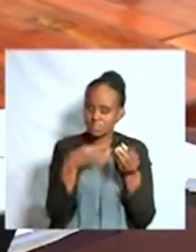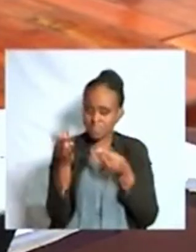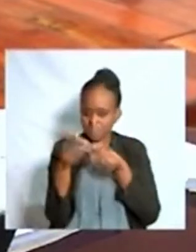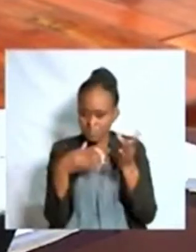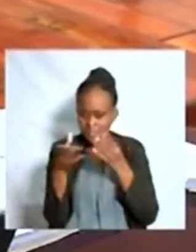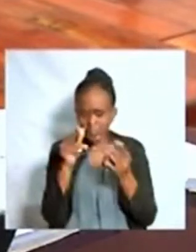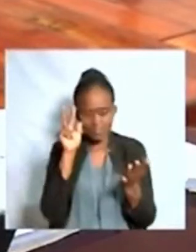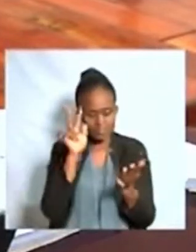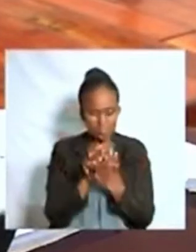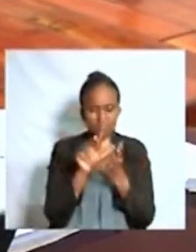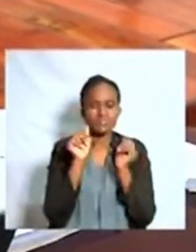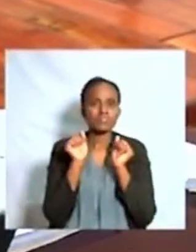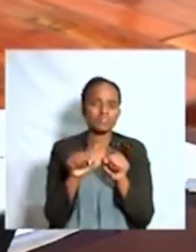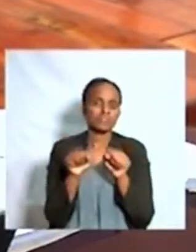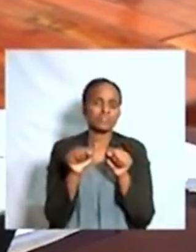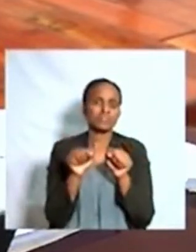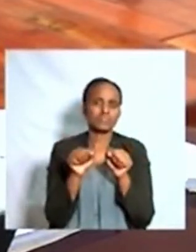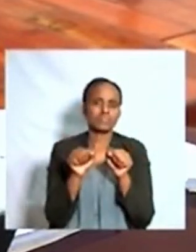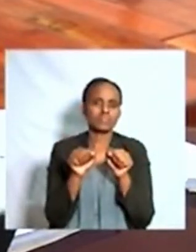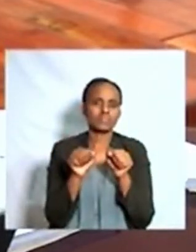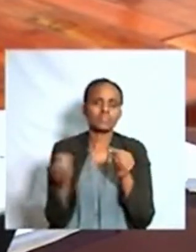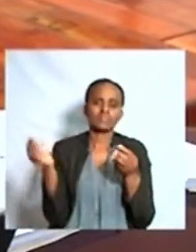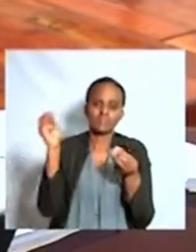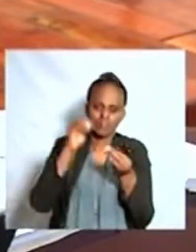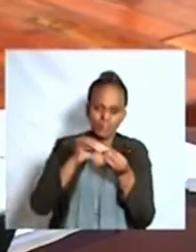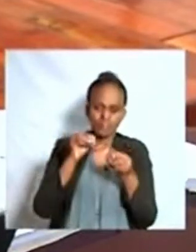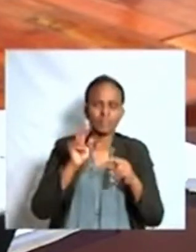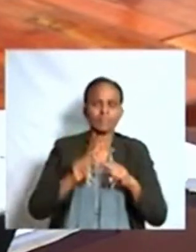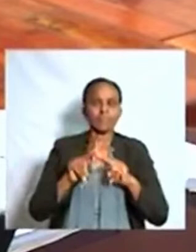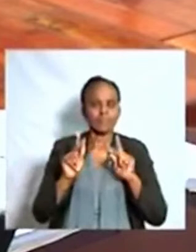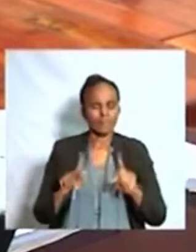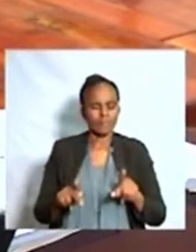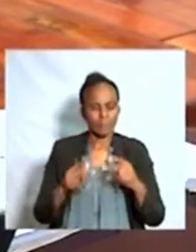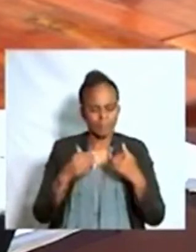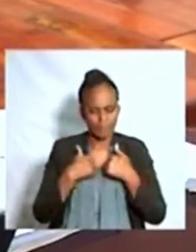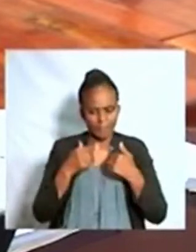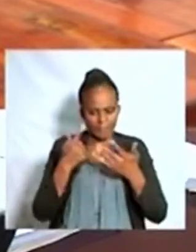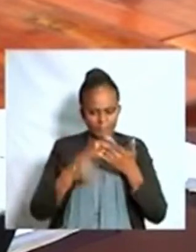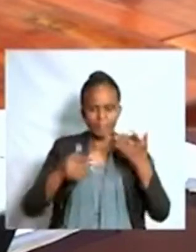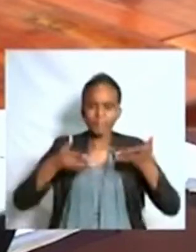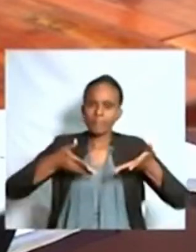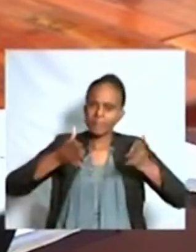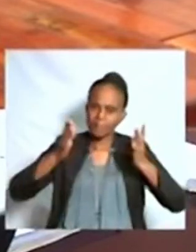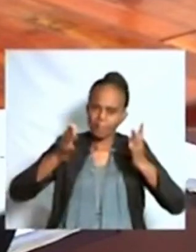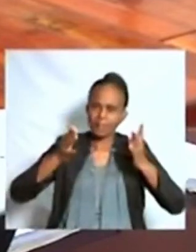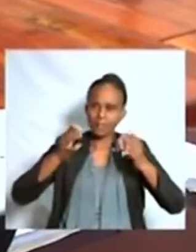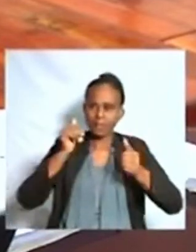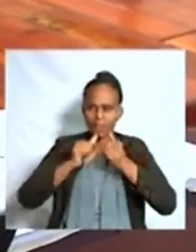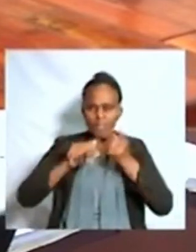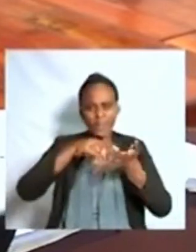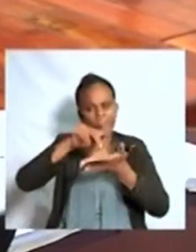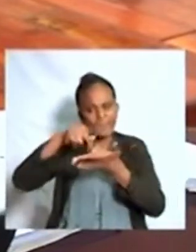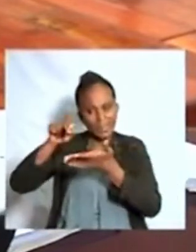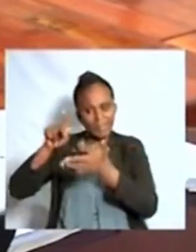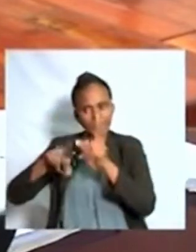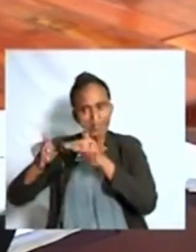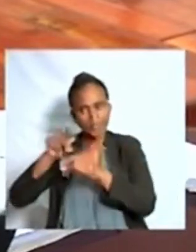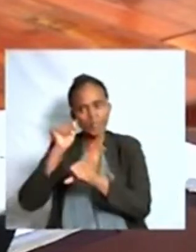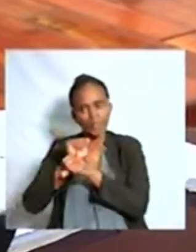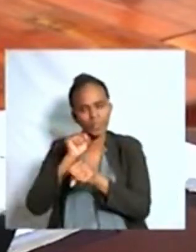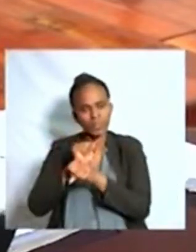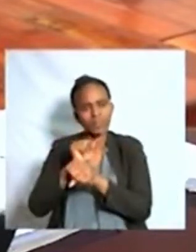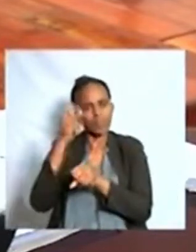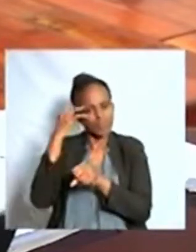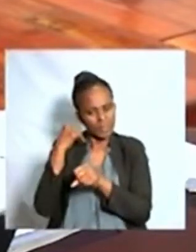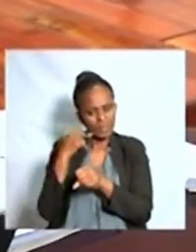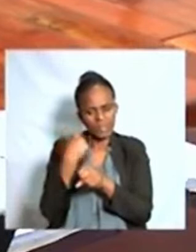be approved retrospectively. Additionally, Chair, there have been allowances that are due to the people that worked, and my